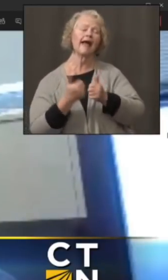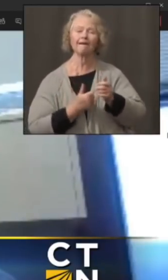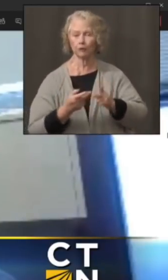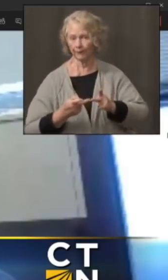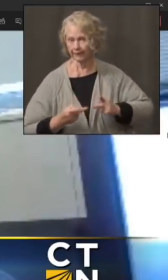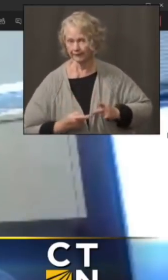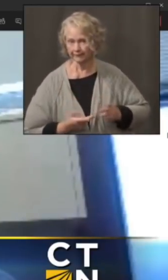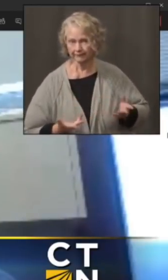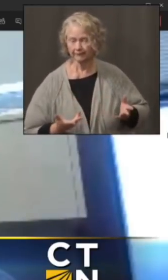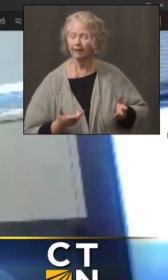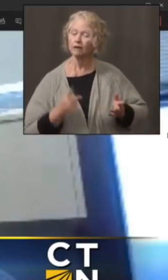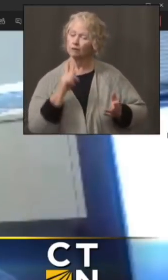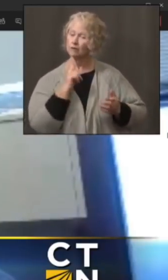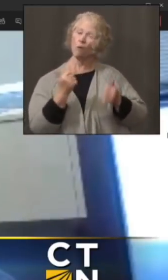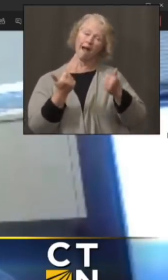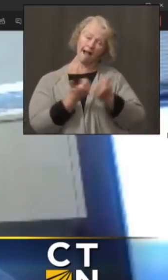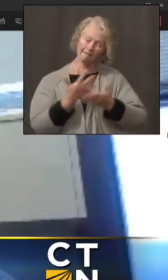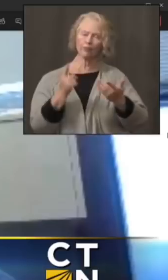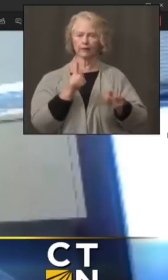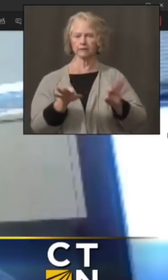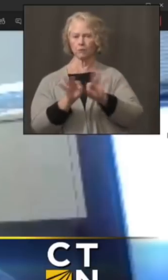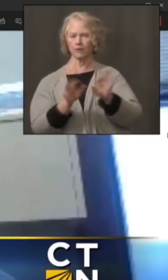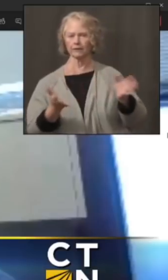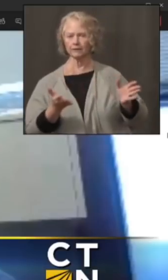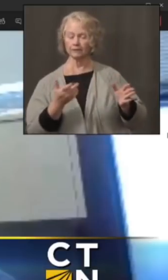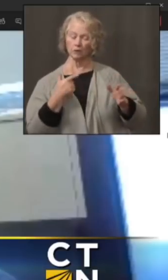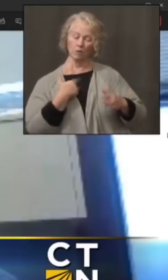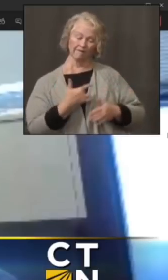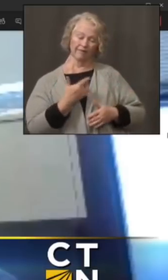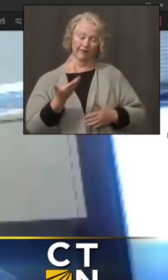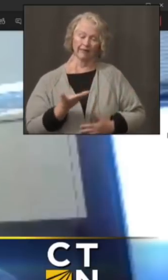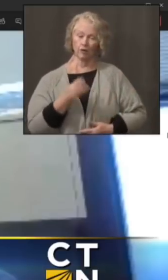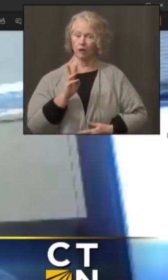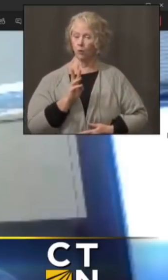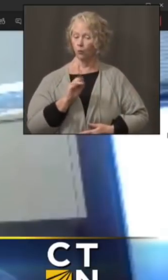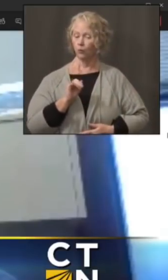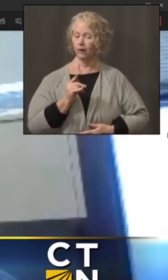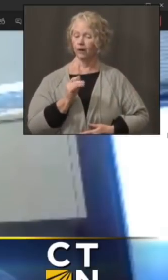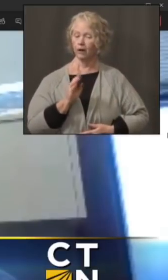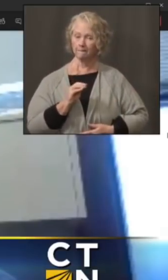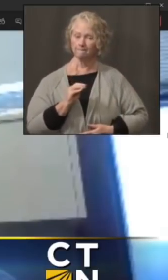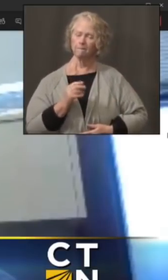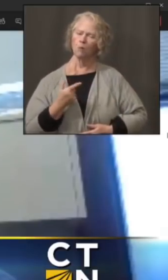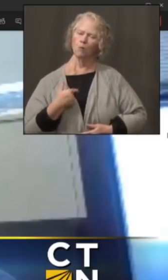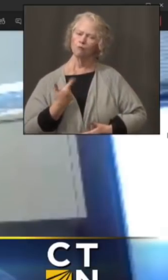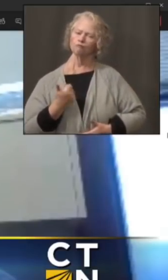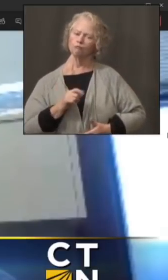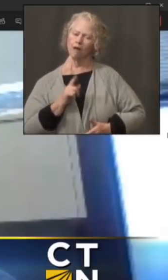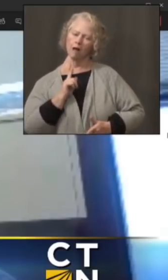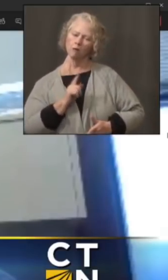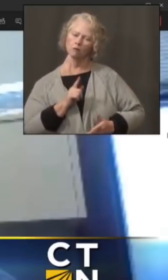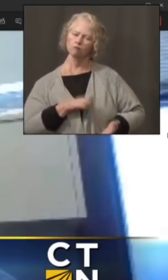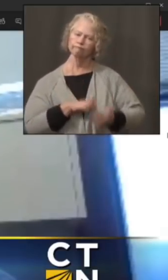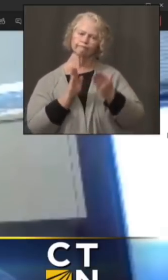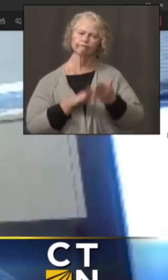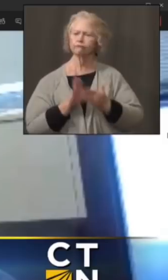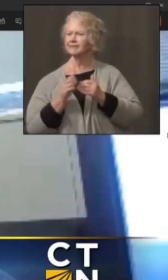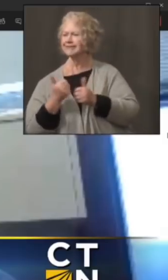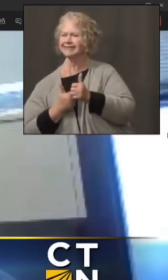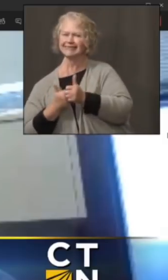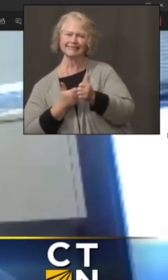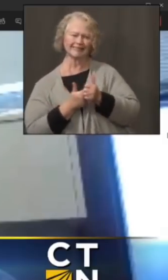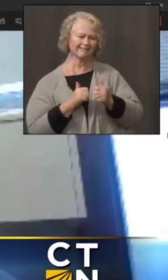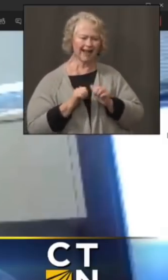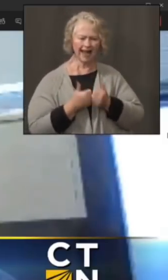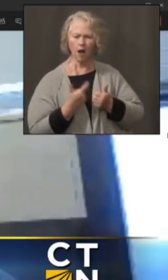bit matters, and that's the way we looked at it here in Windham. That we should work it from every angle, and that's what we do every day here to try to find every way